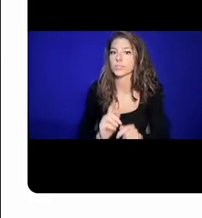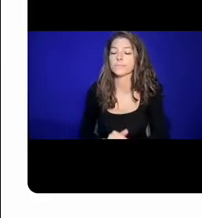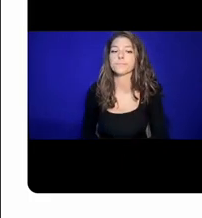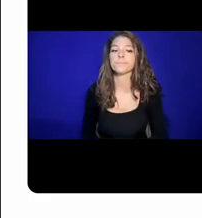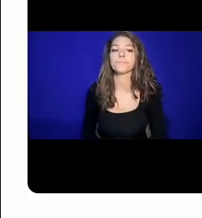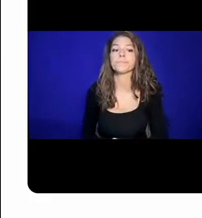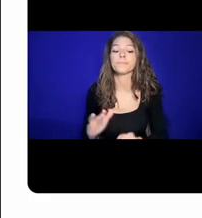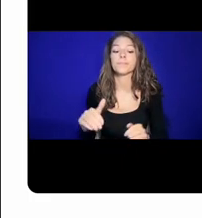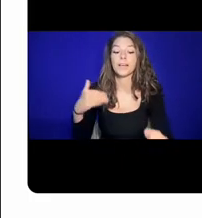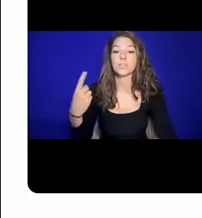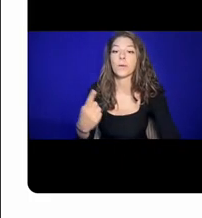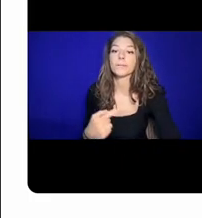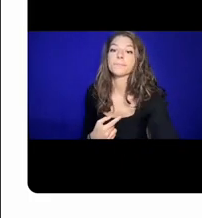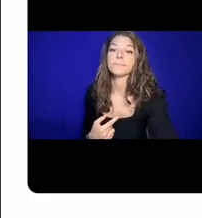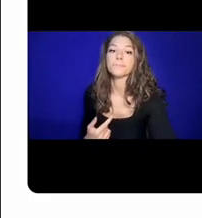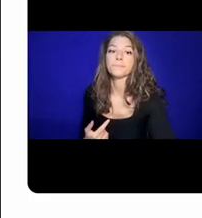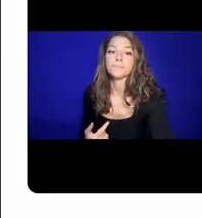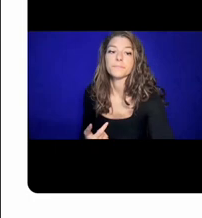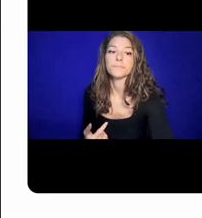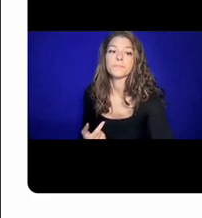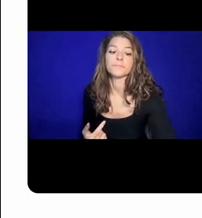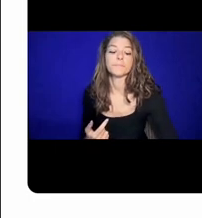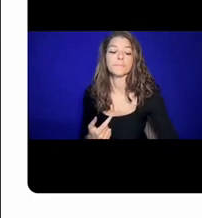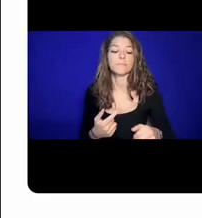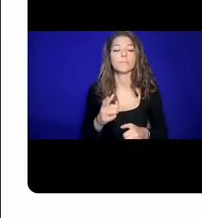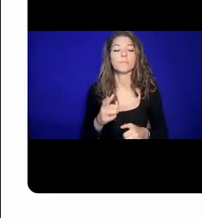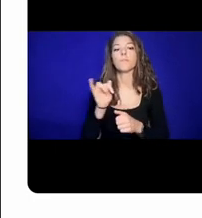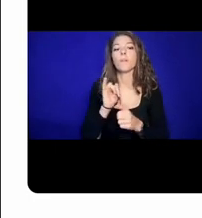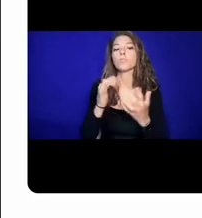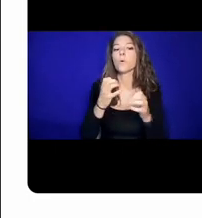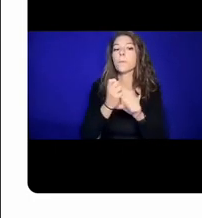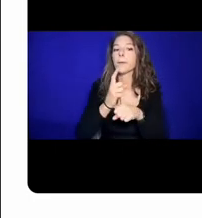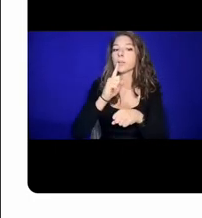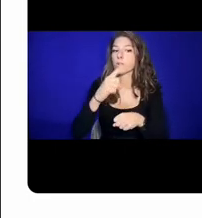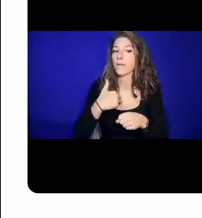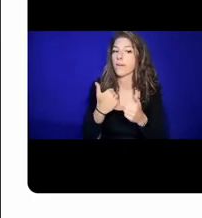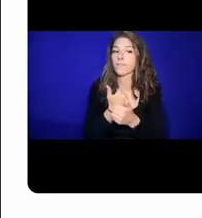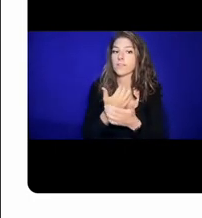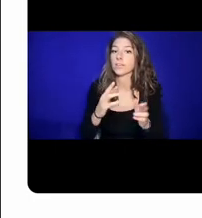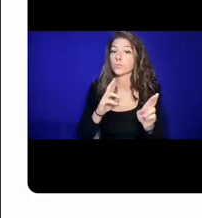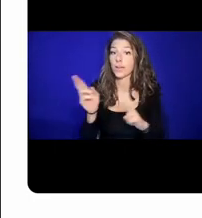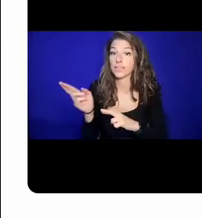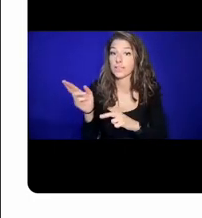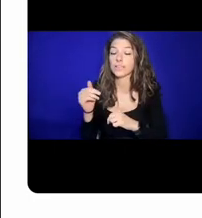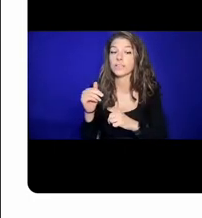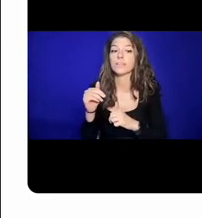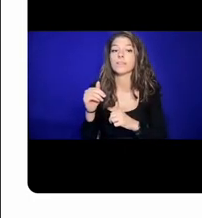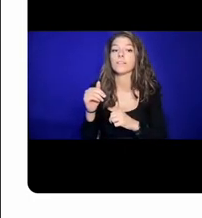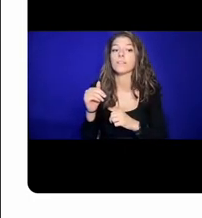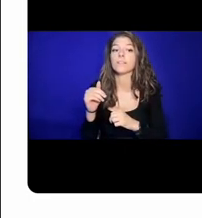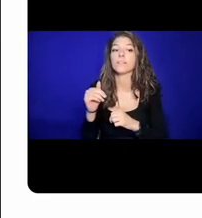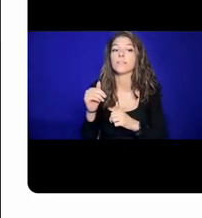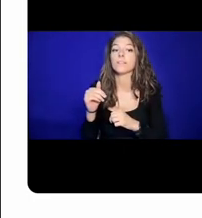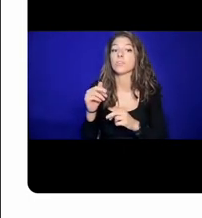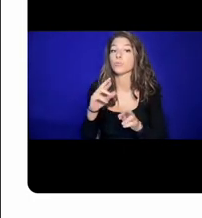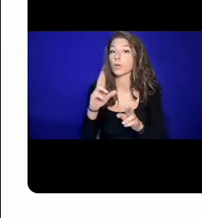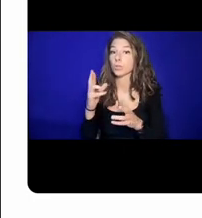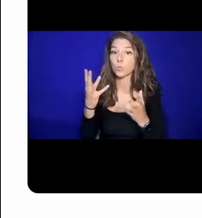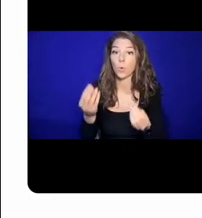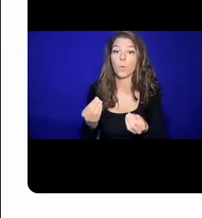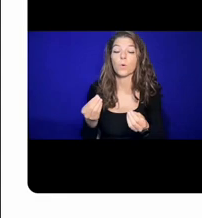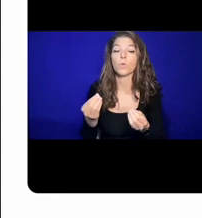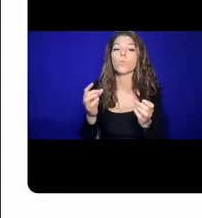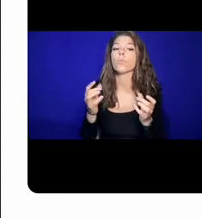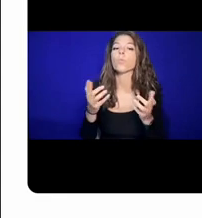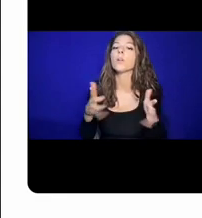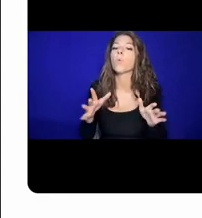We can go to the next slide. We also want to make sure that they have everything that they need at hand and they're ready to go. We would